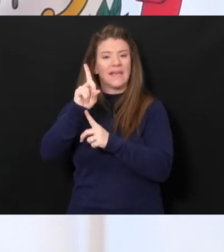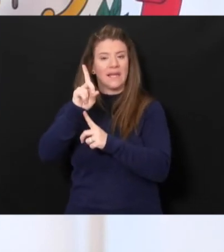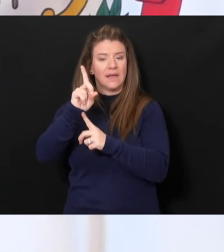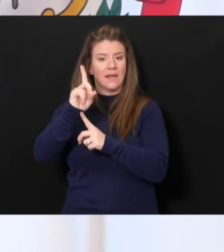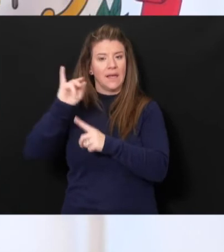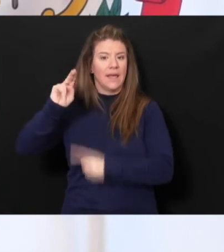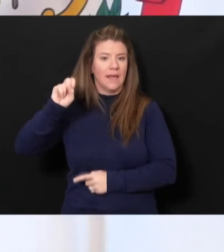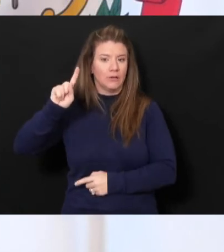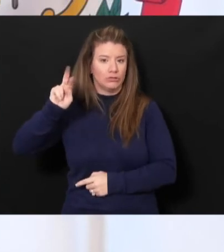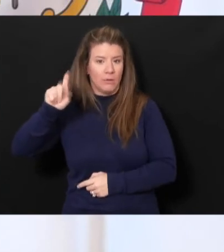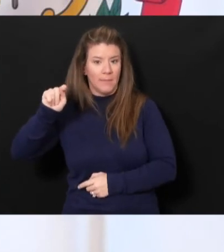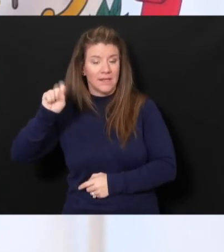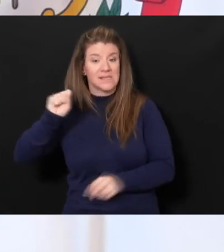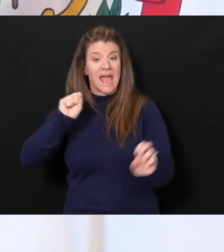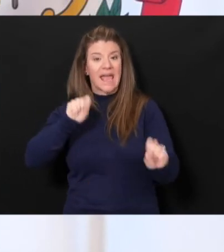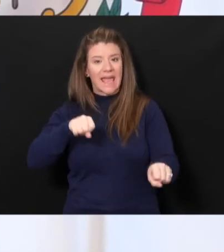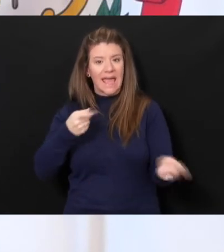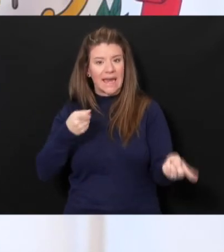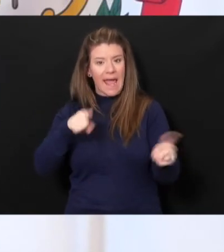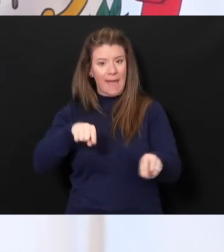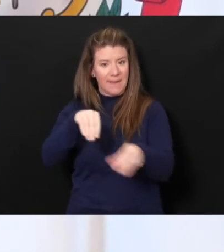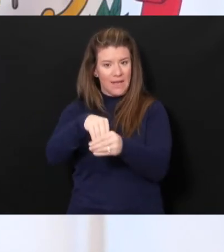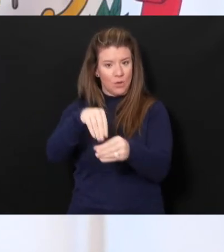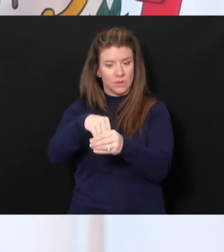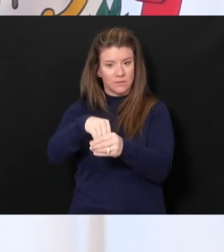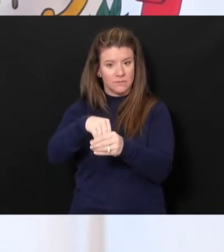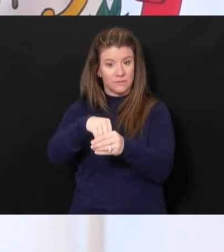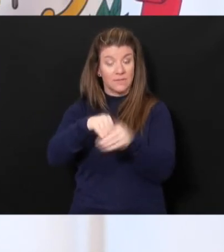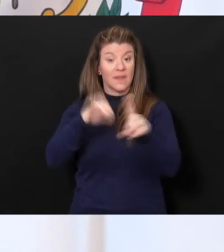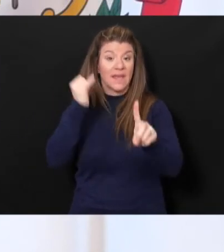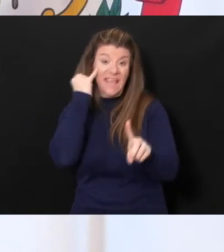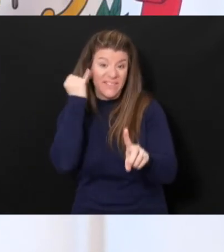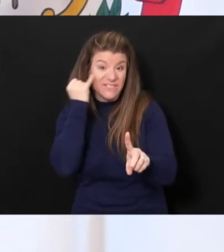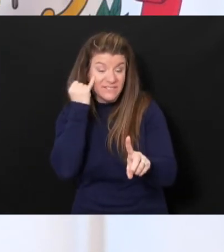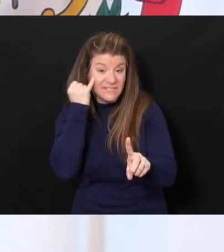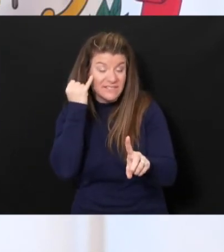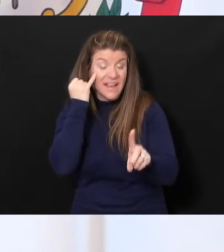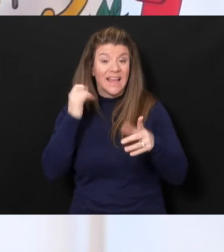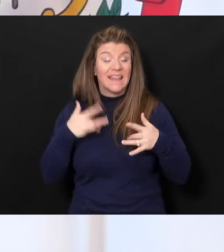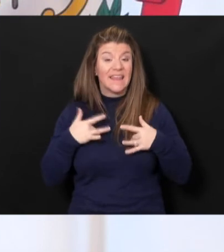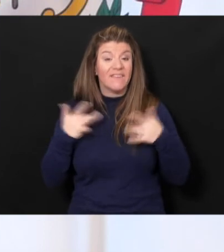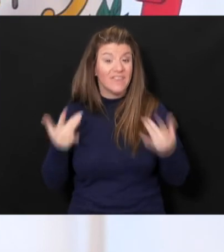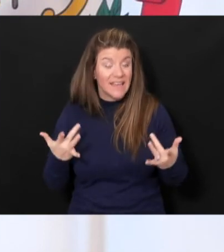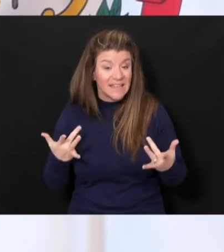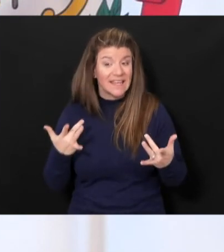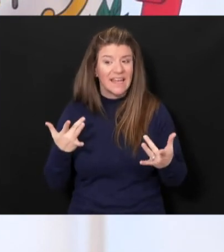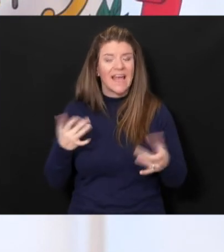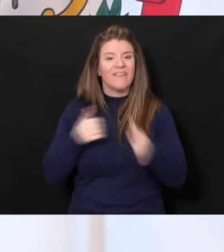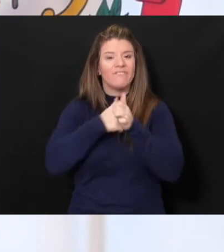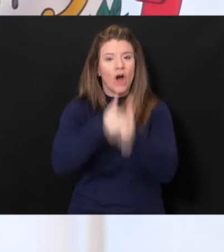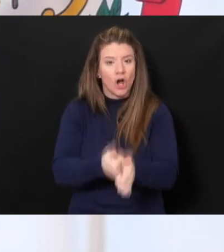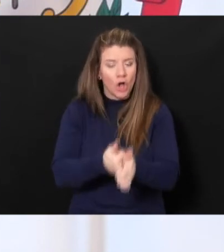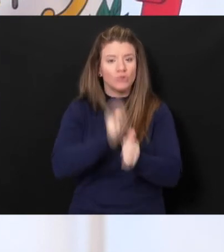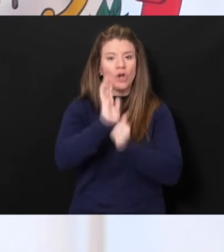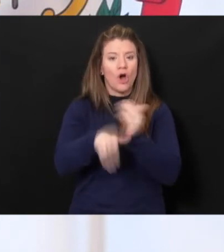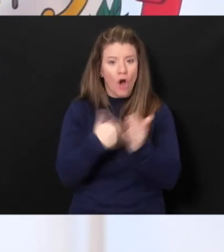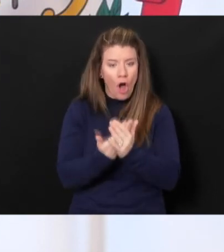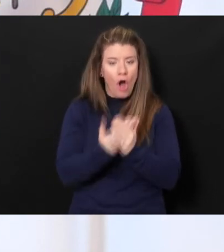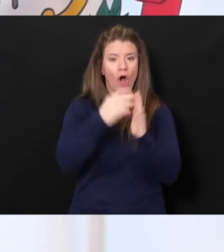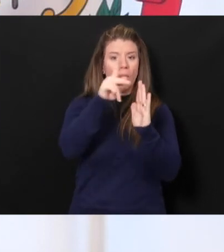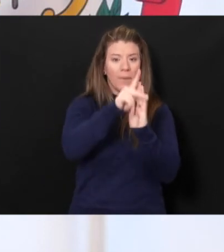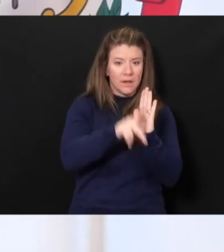take place indoors now, so long as the event is held in accordance with all the guidelines and